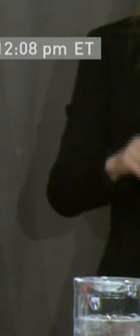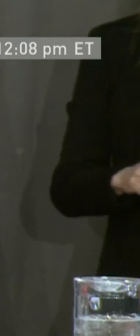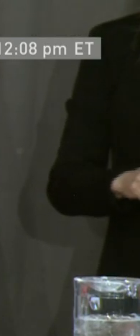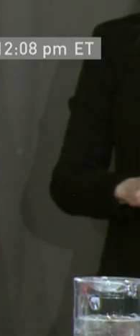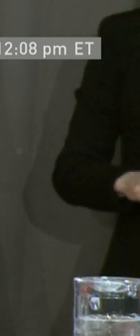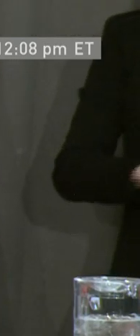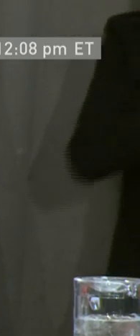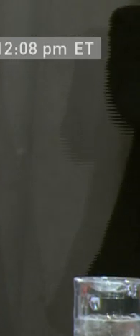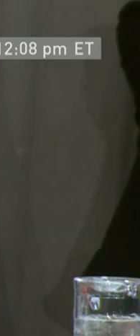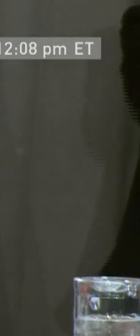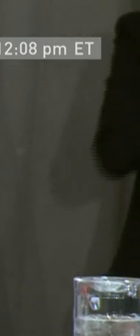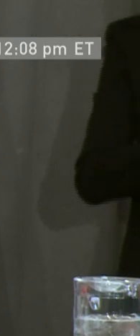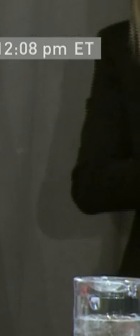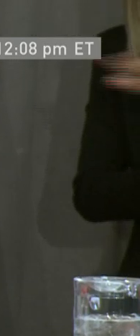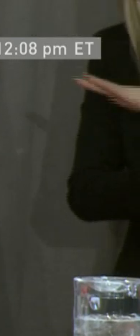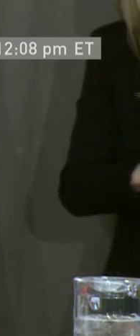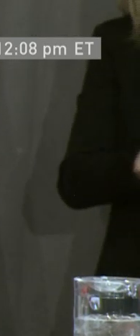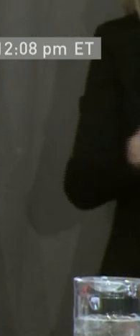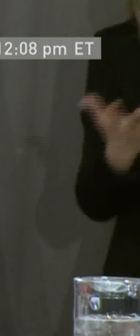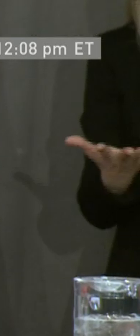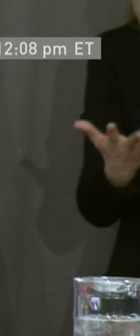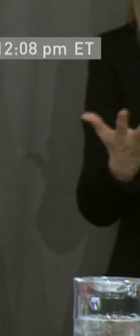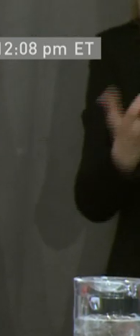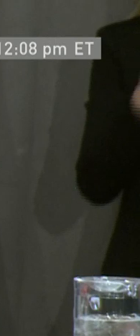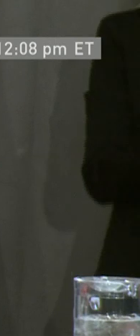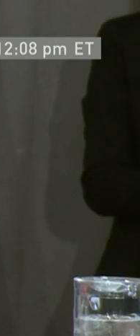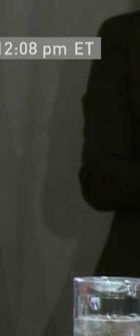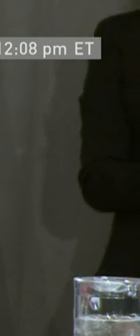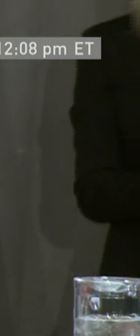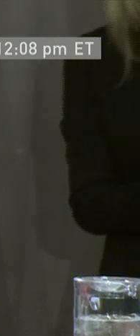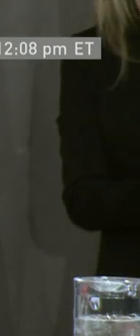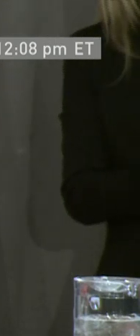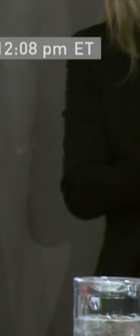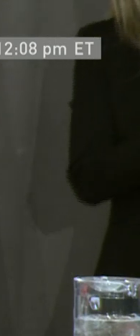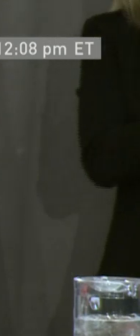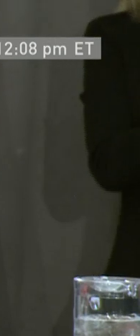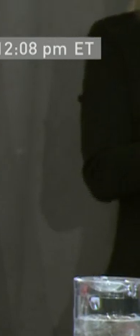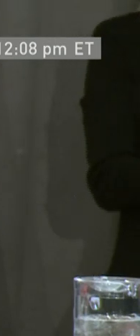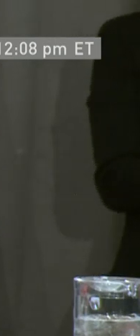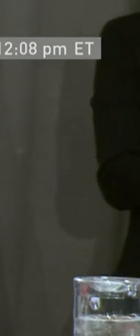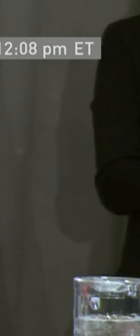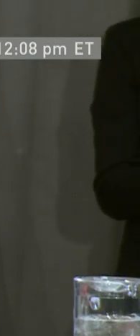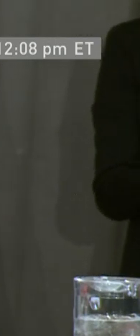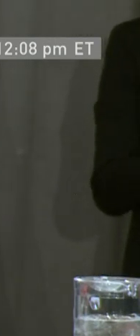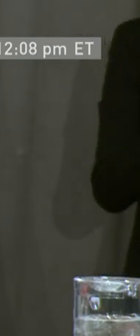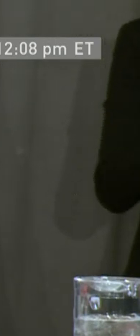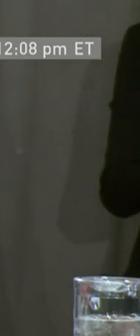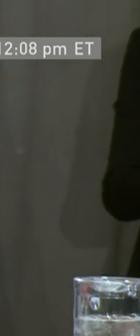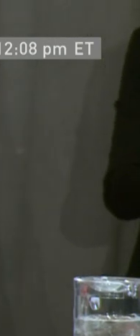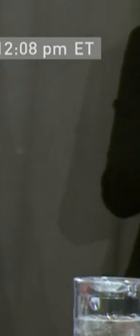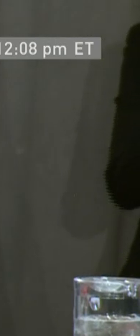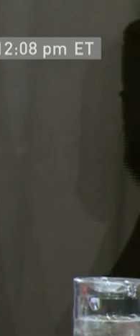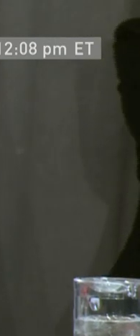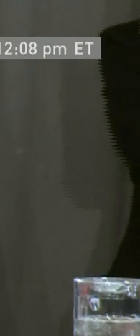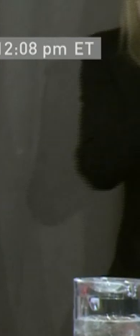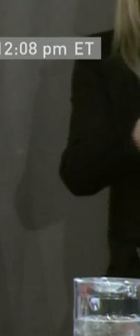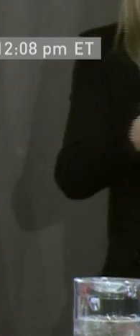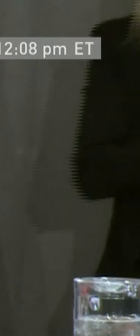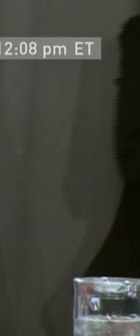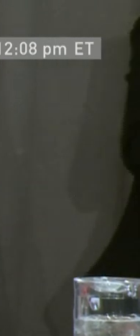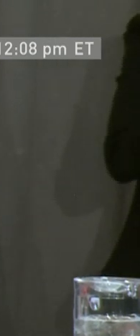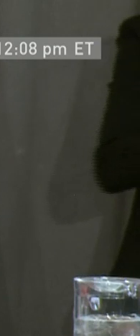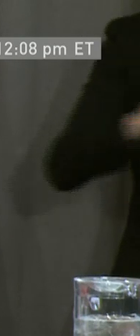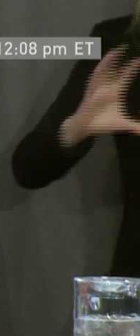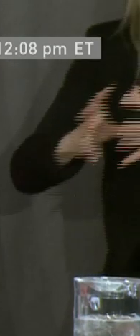our operations into three different locations for health safety reasons. And everything's